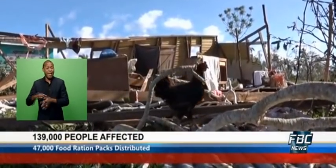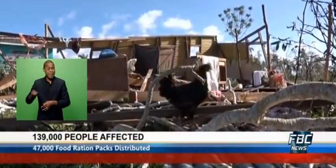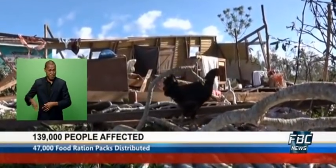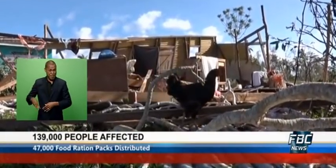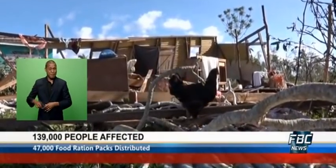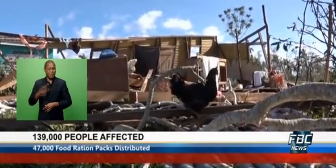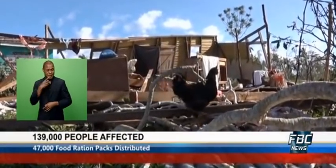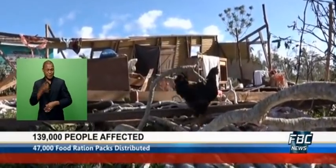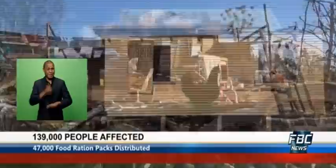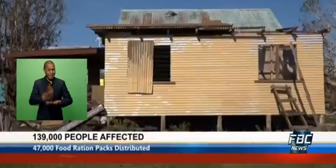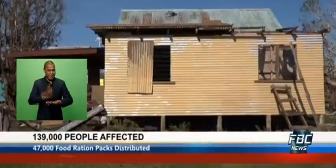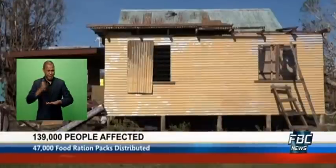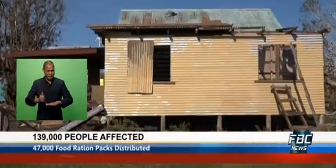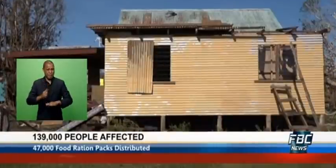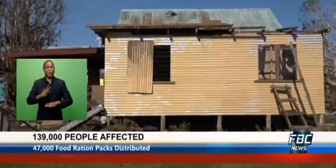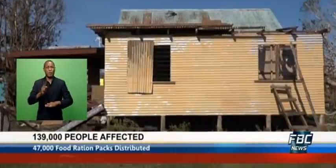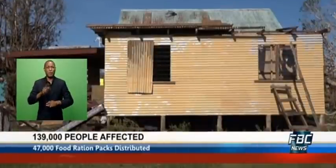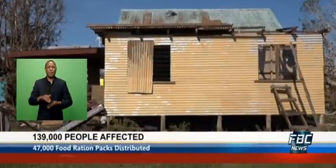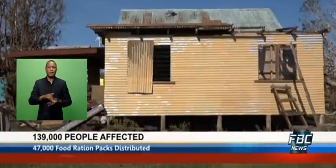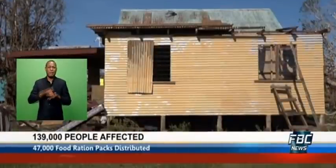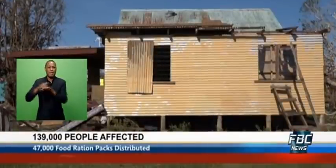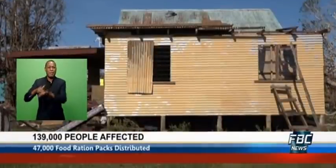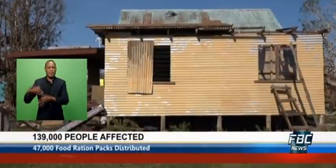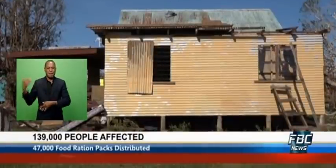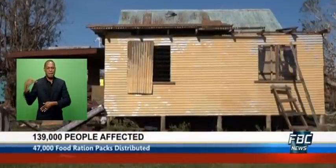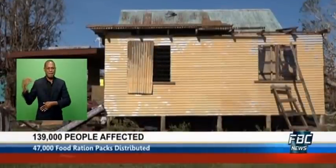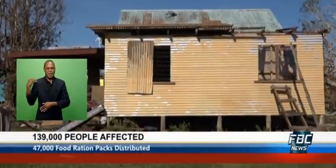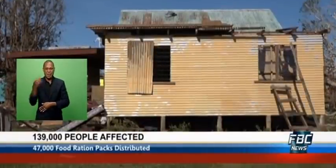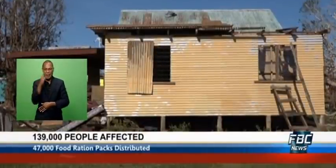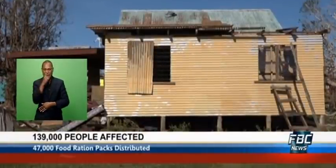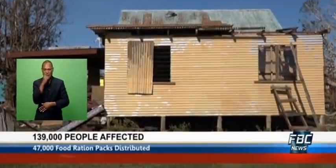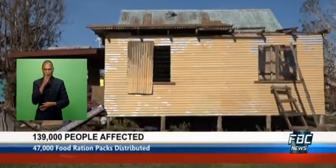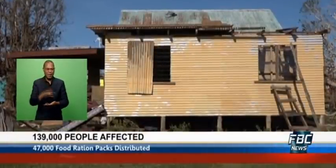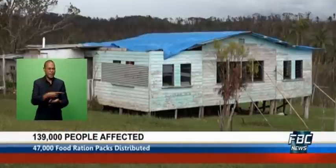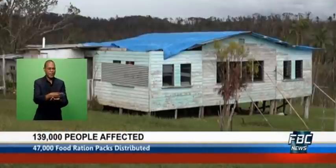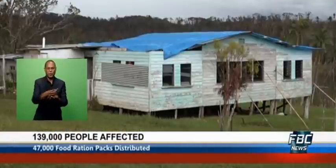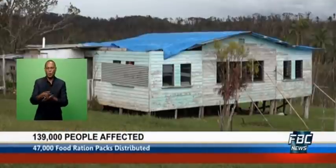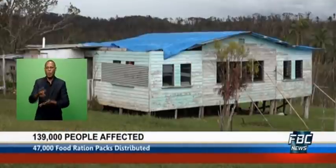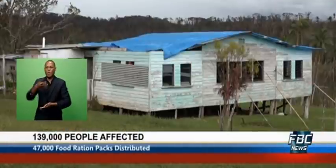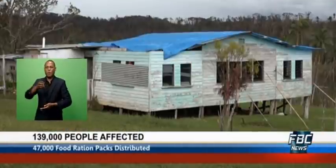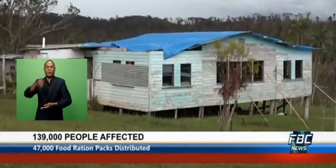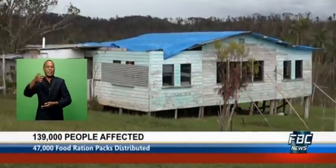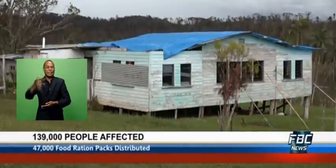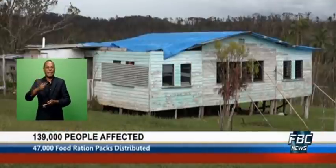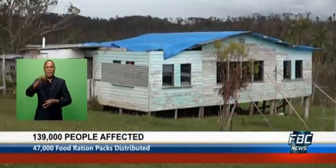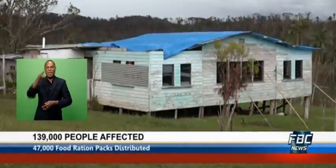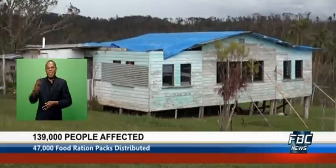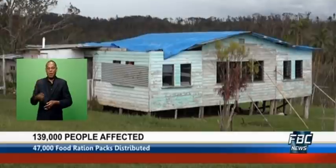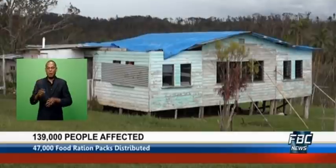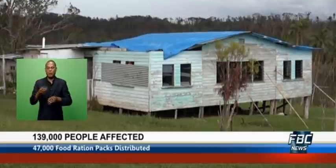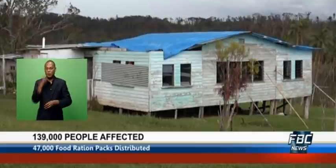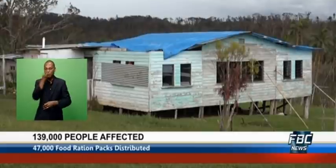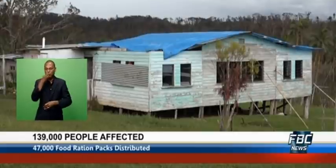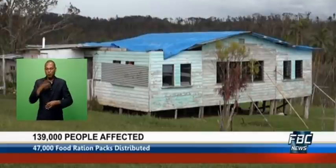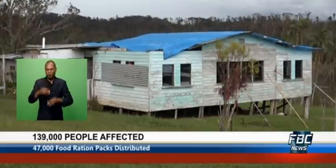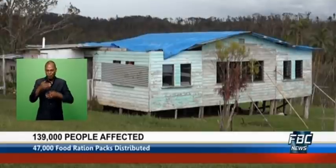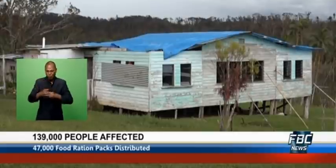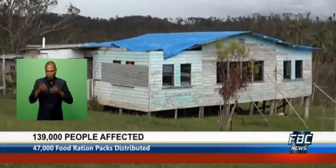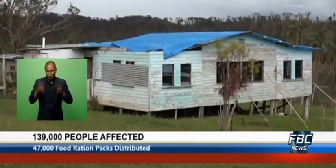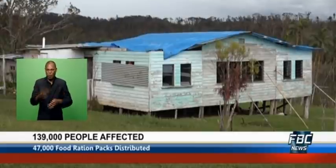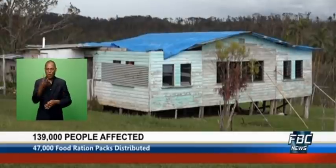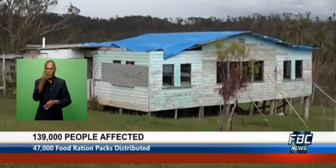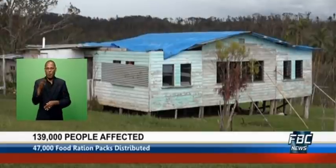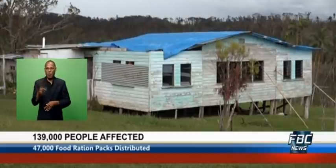been committed to helping affected Fijians and distributed around 47,000 emergency food ration packs worth $4.1